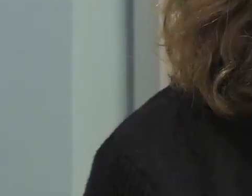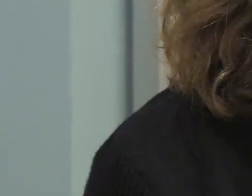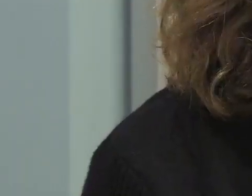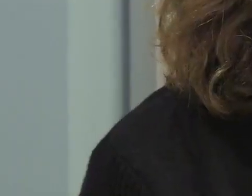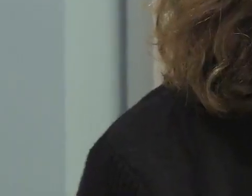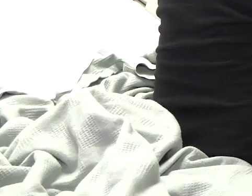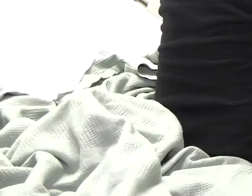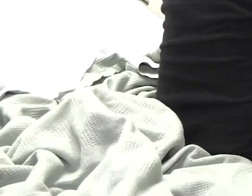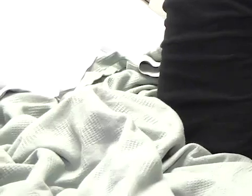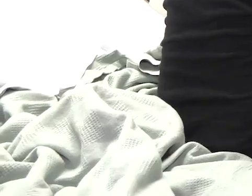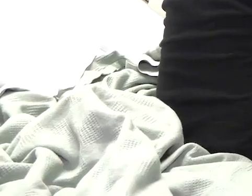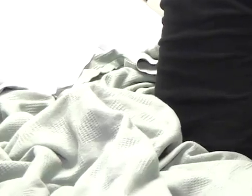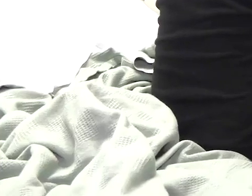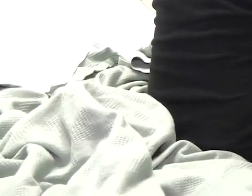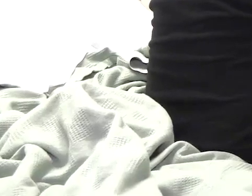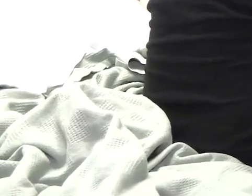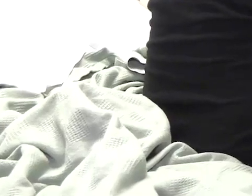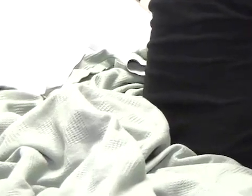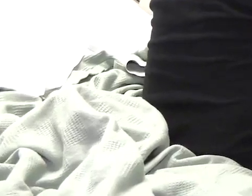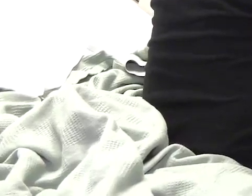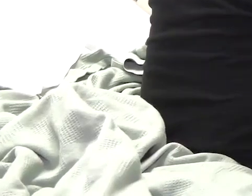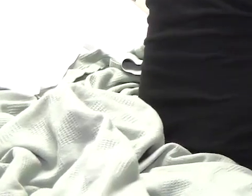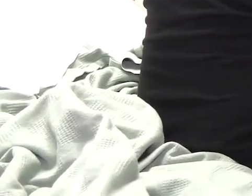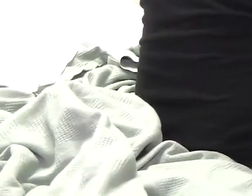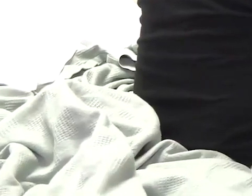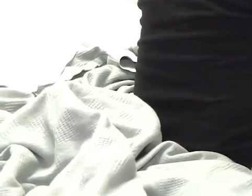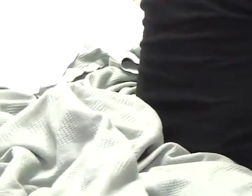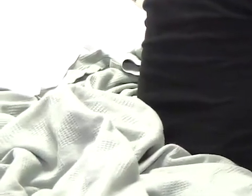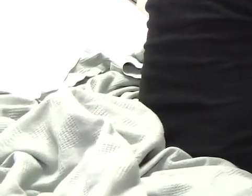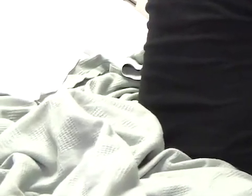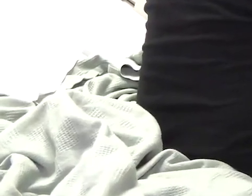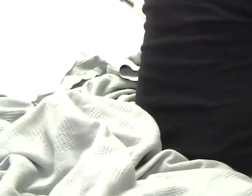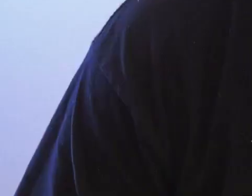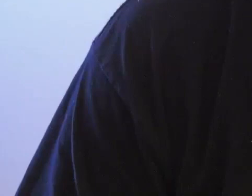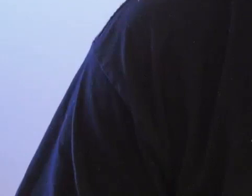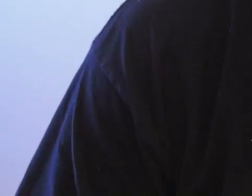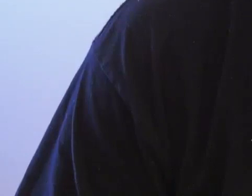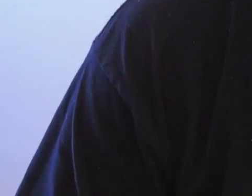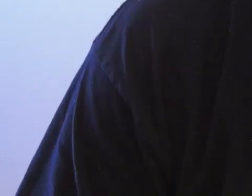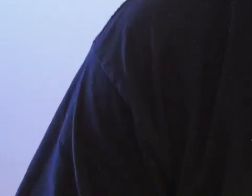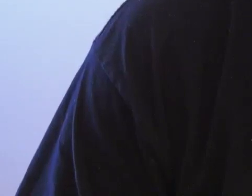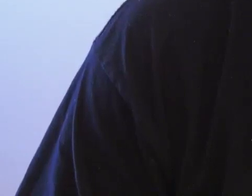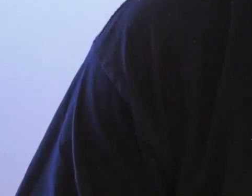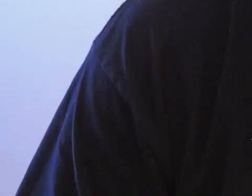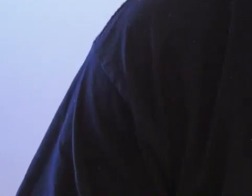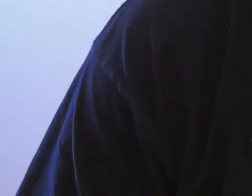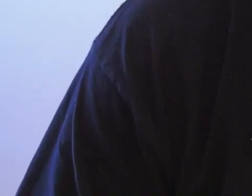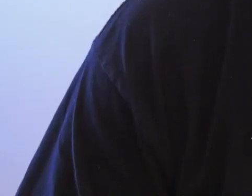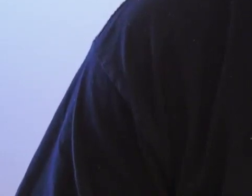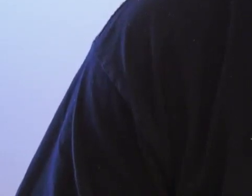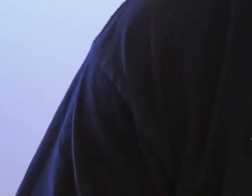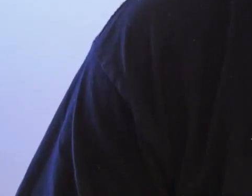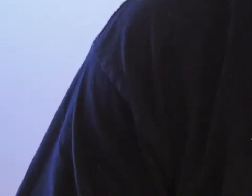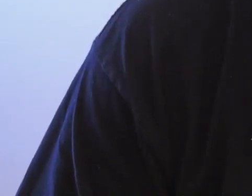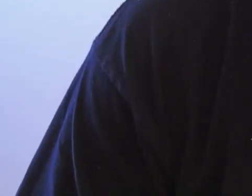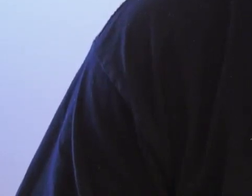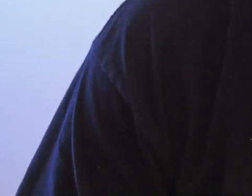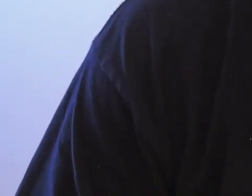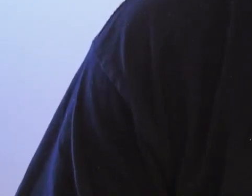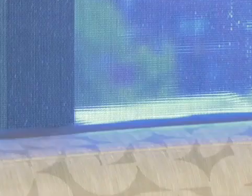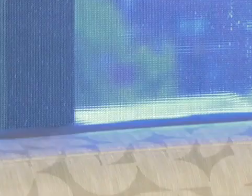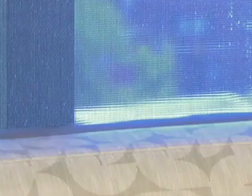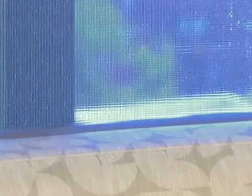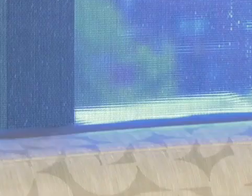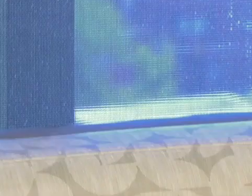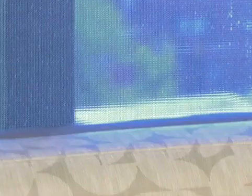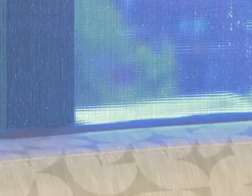family know what they just endured was anything but routine. You just can't look at it any other way, that it's divine providence of some